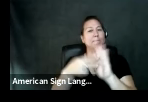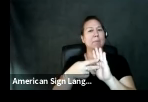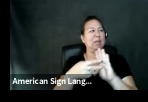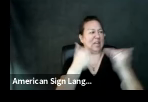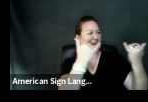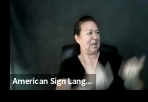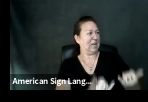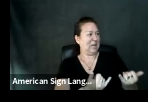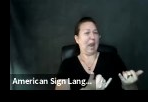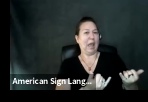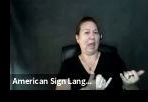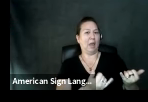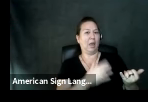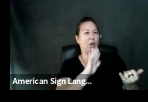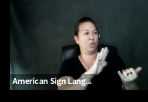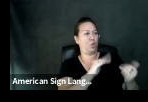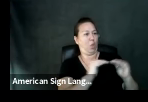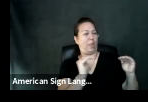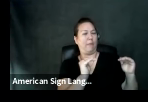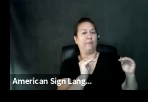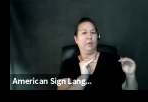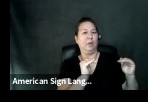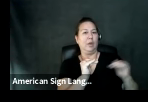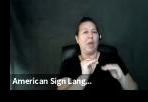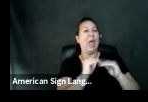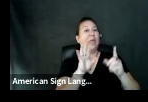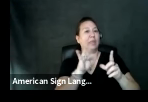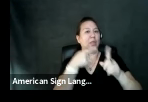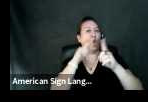the measurable goal will be,